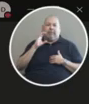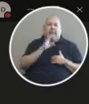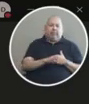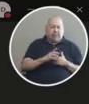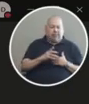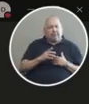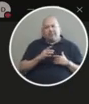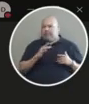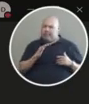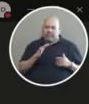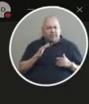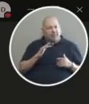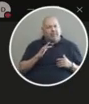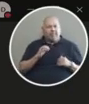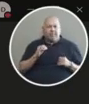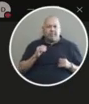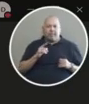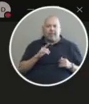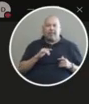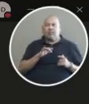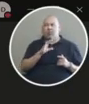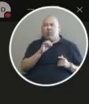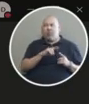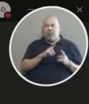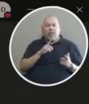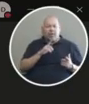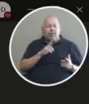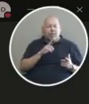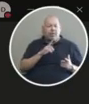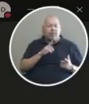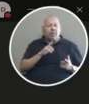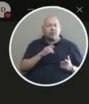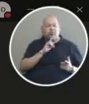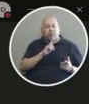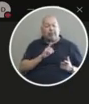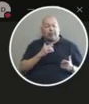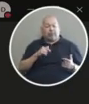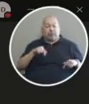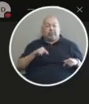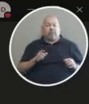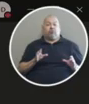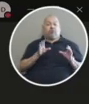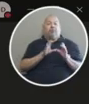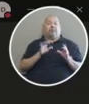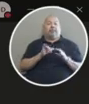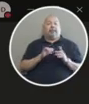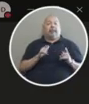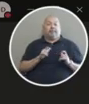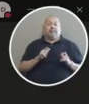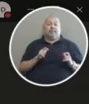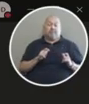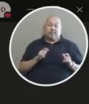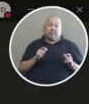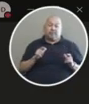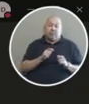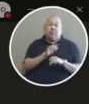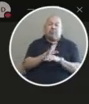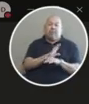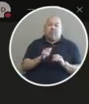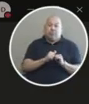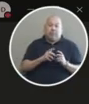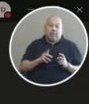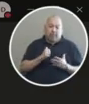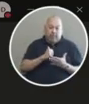leverage yourself, and from there you'll miss a payment, and at a crisis like this, that is a small business that can,